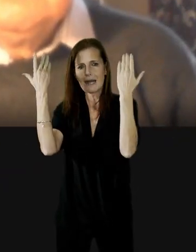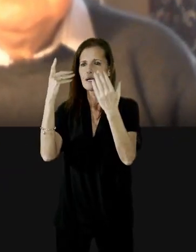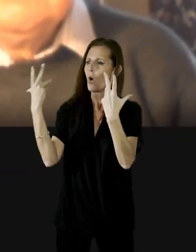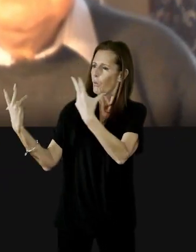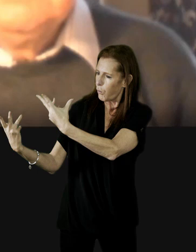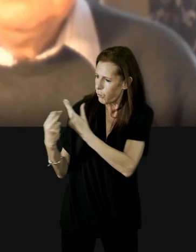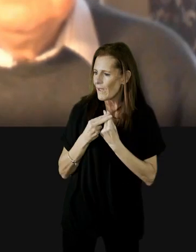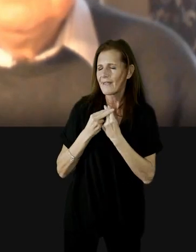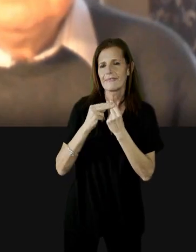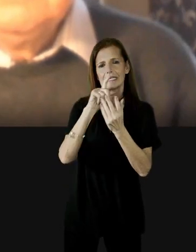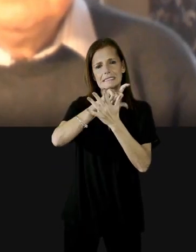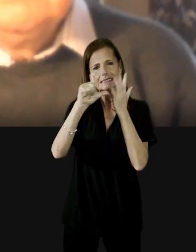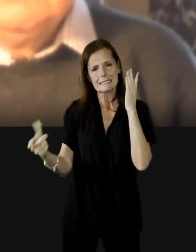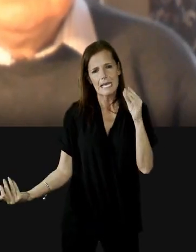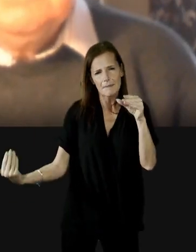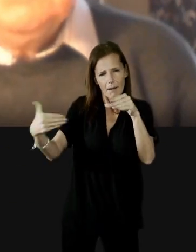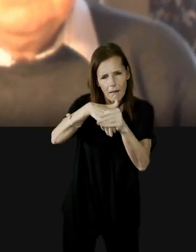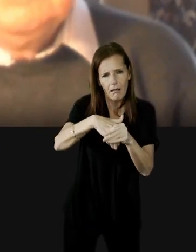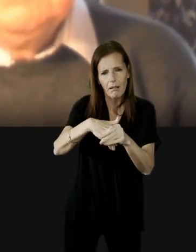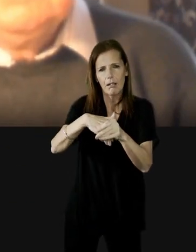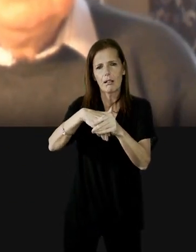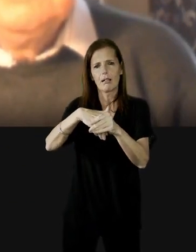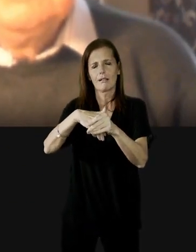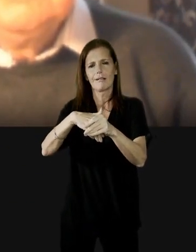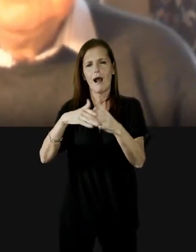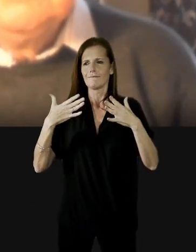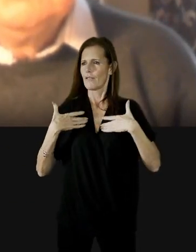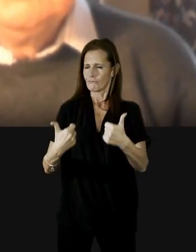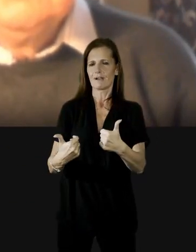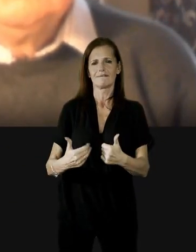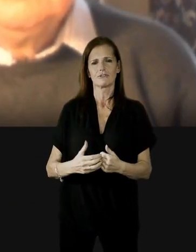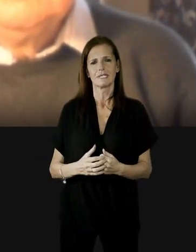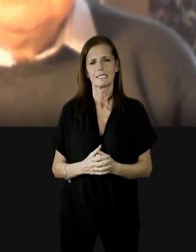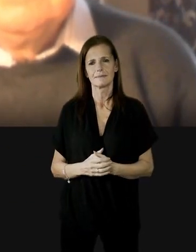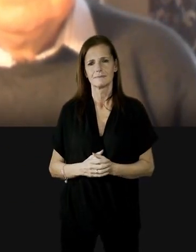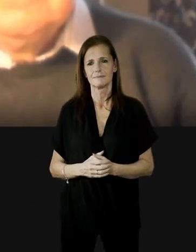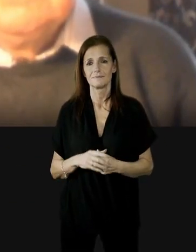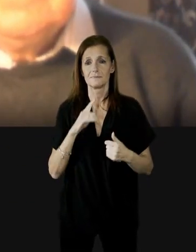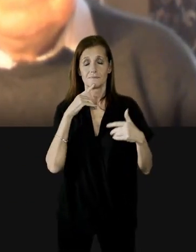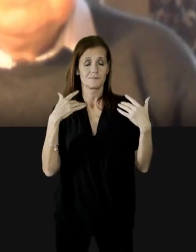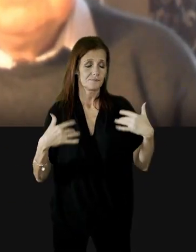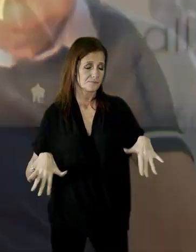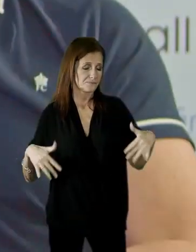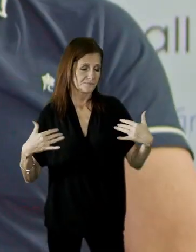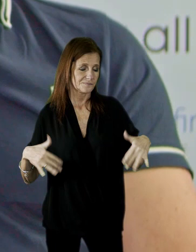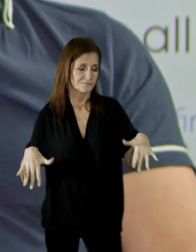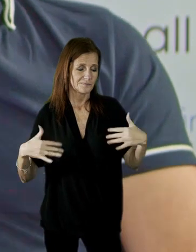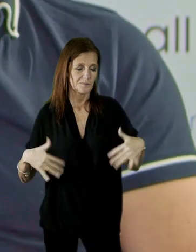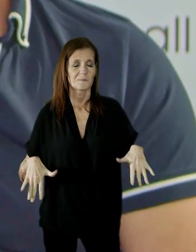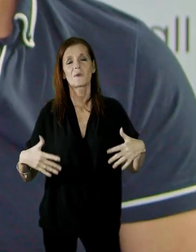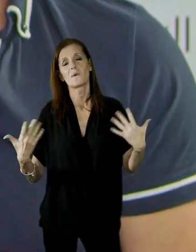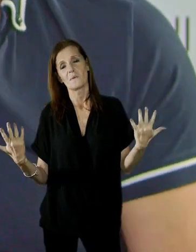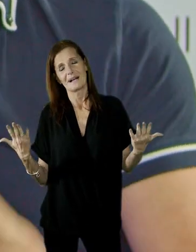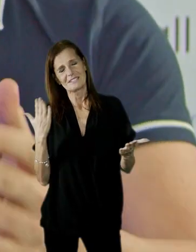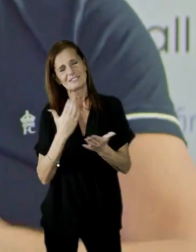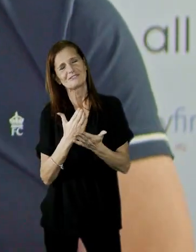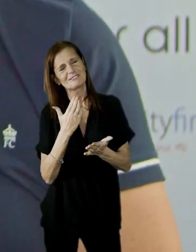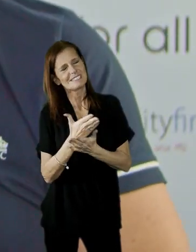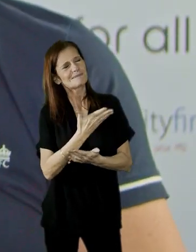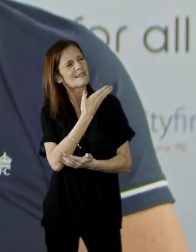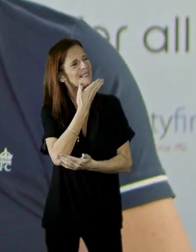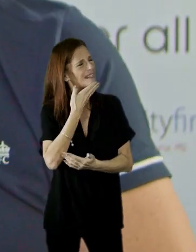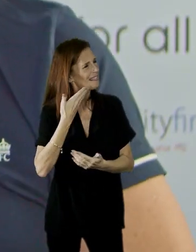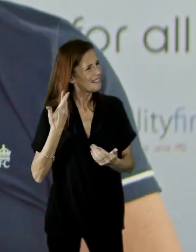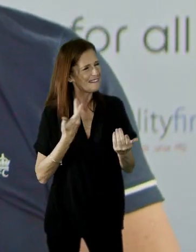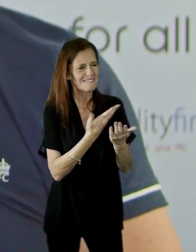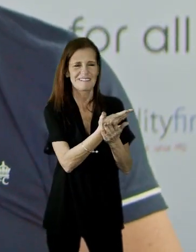as with disabled people being an integral part of the recovery. Amazing. Well, gentlemen, it has been a genuine